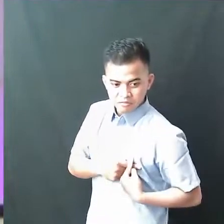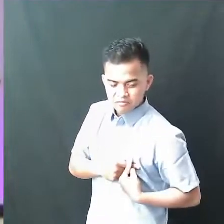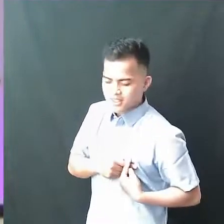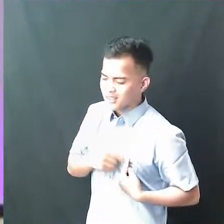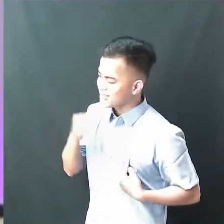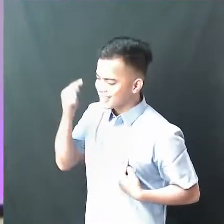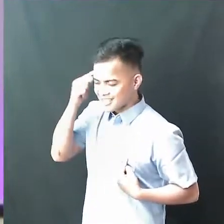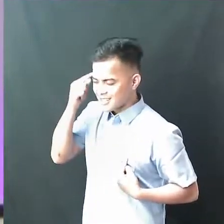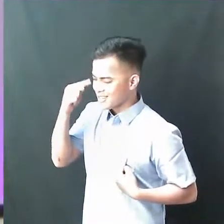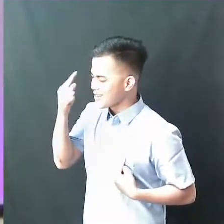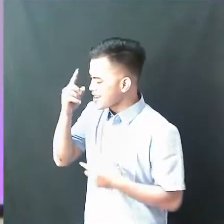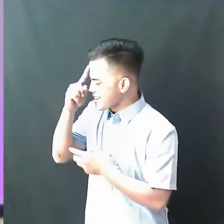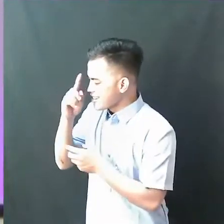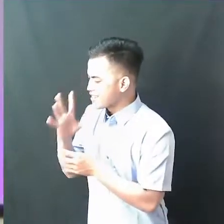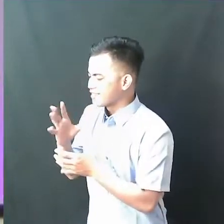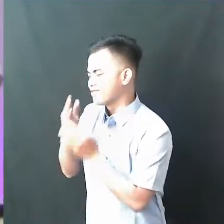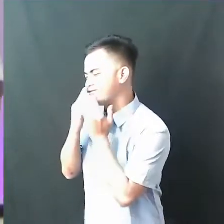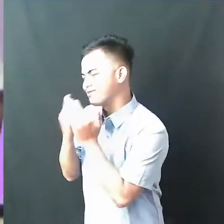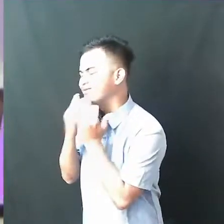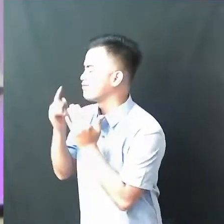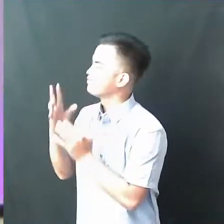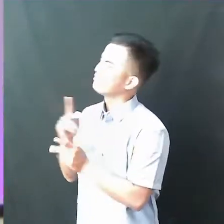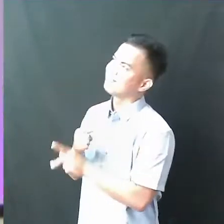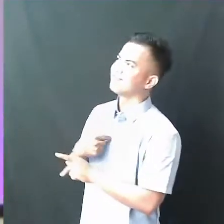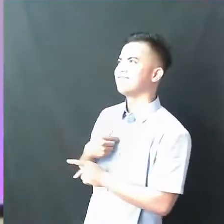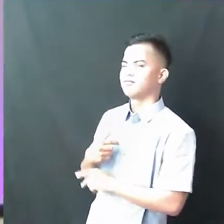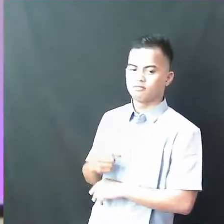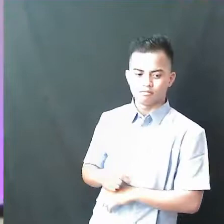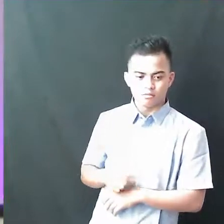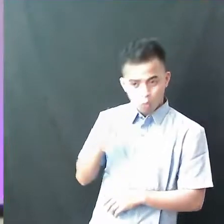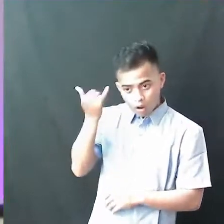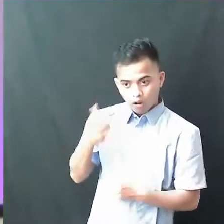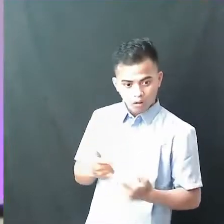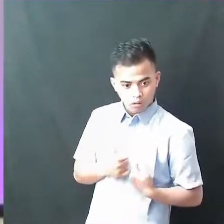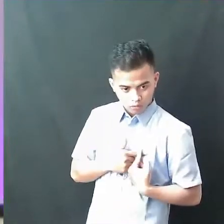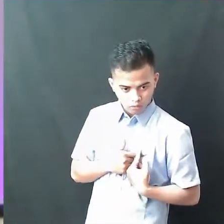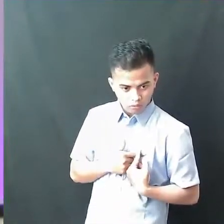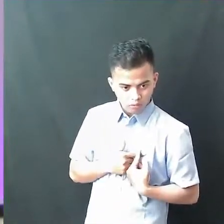he gives you to do, hold fast to it.